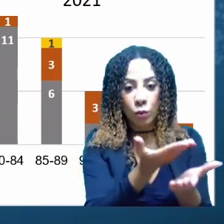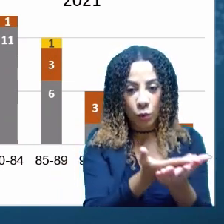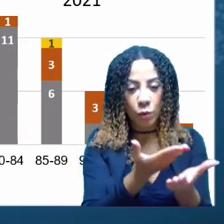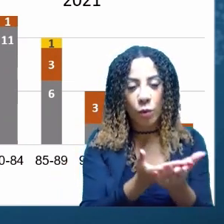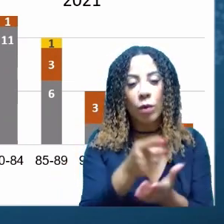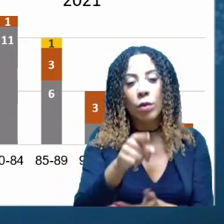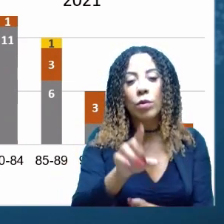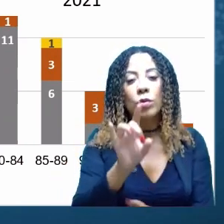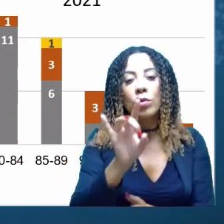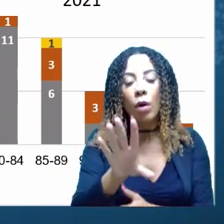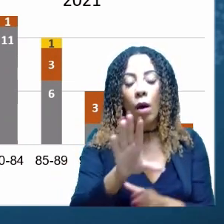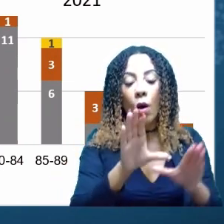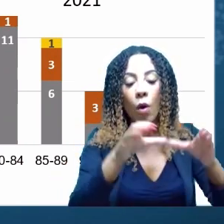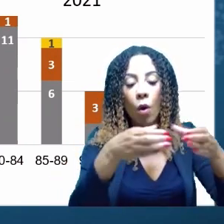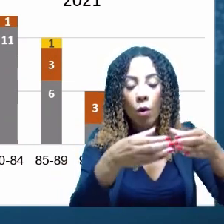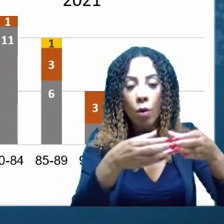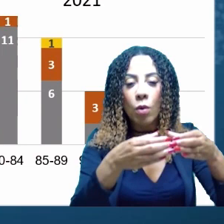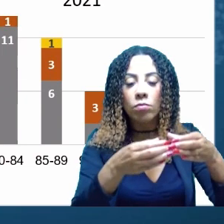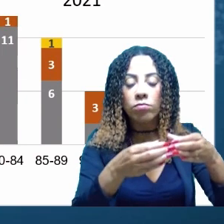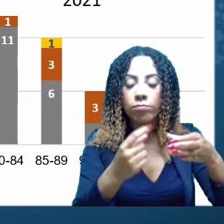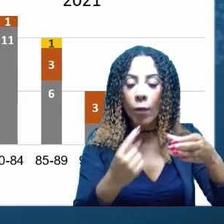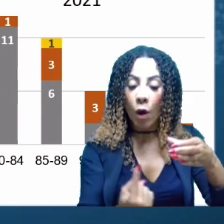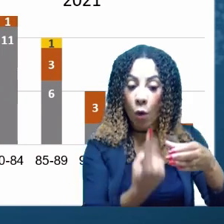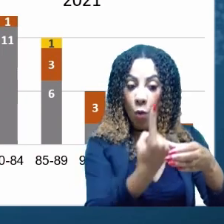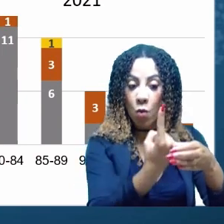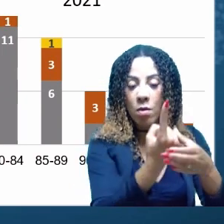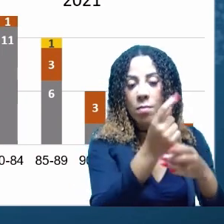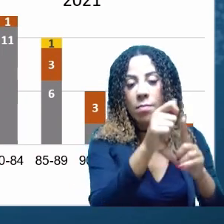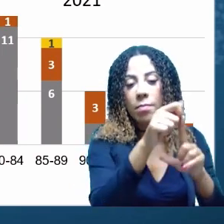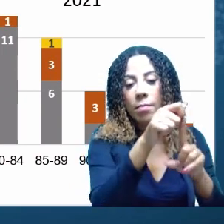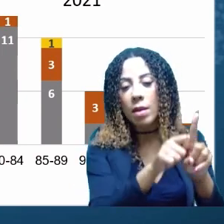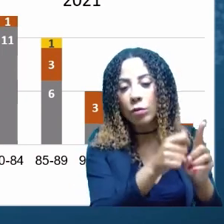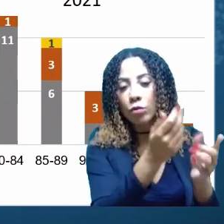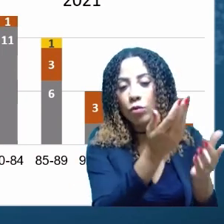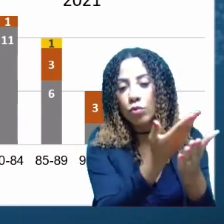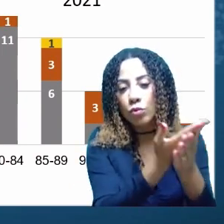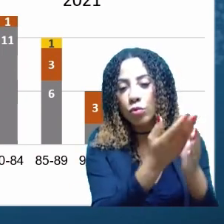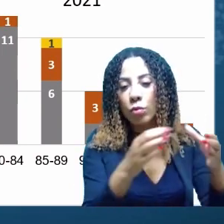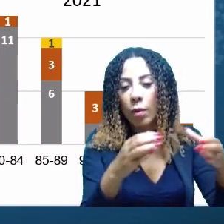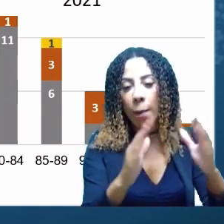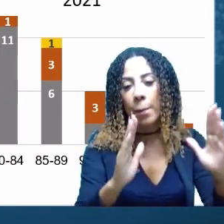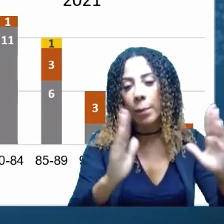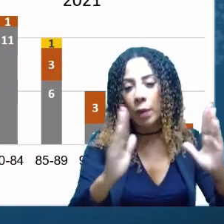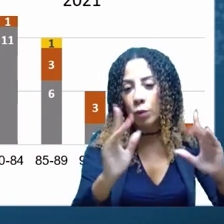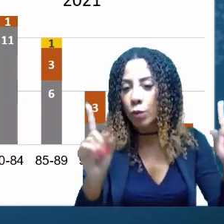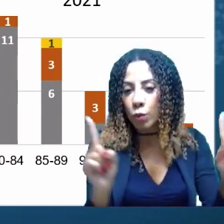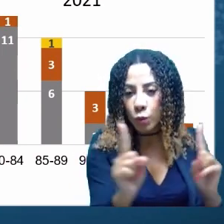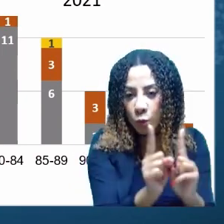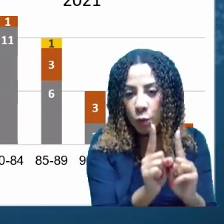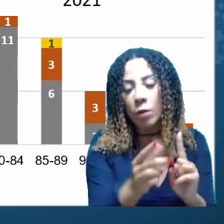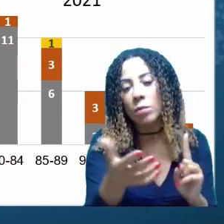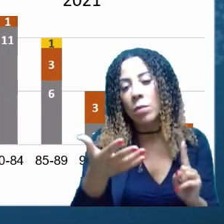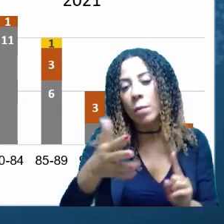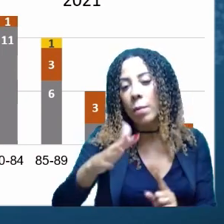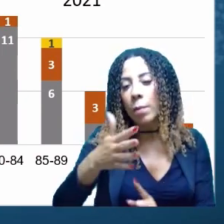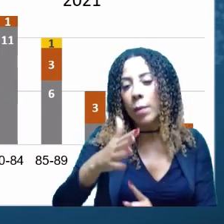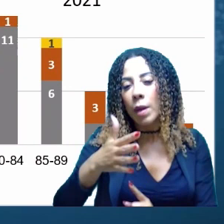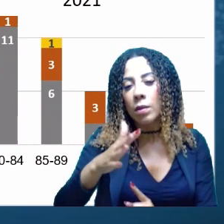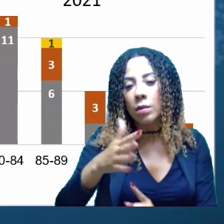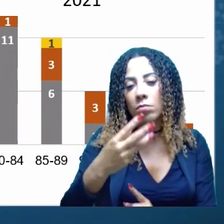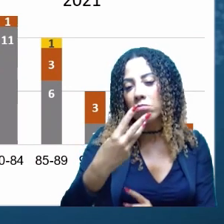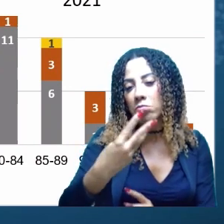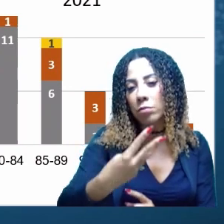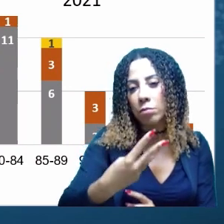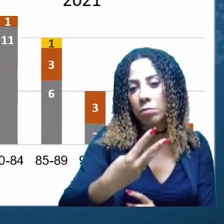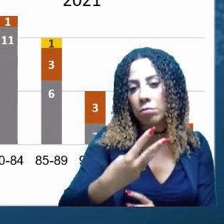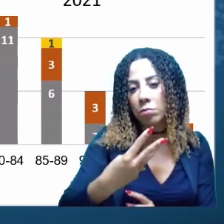so we had initially around 360, 370 deceased individuals. And out of that group